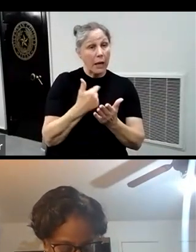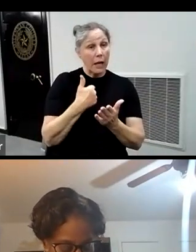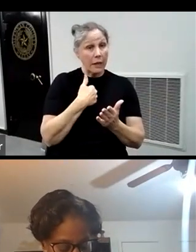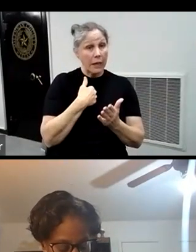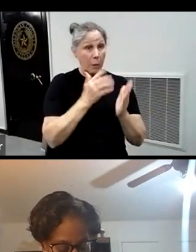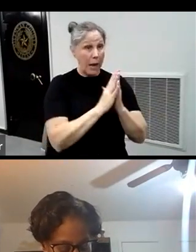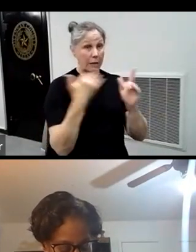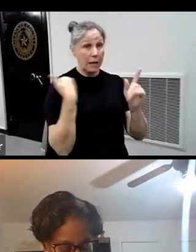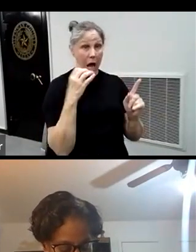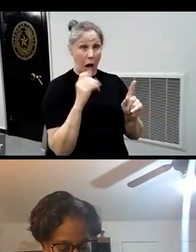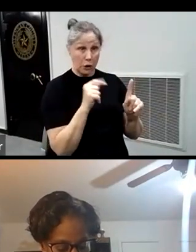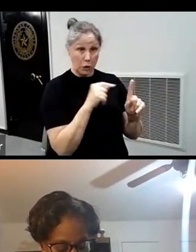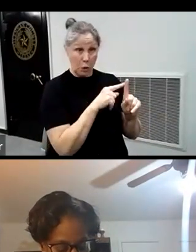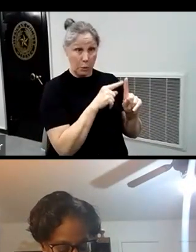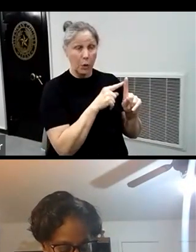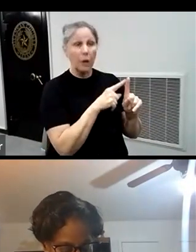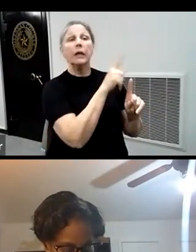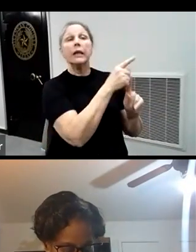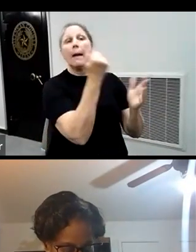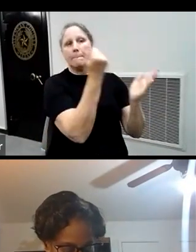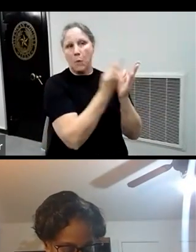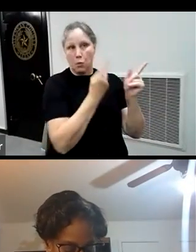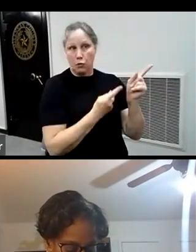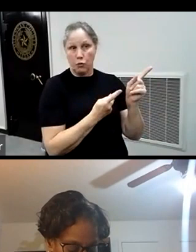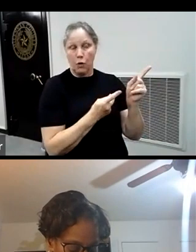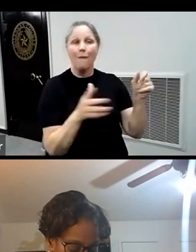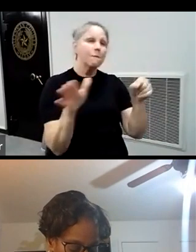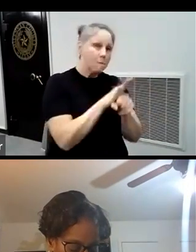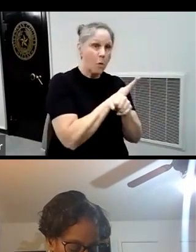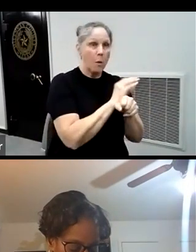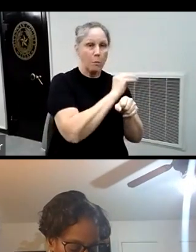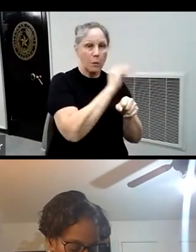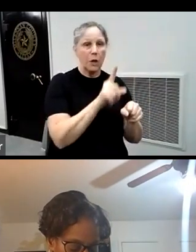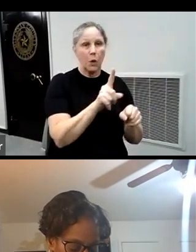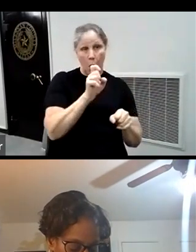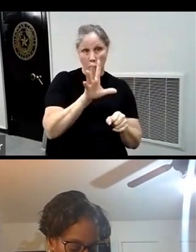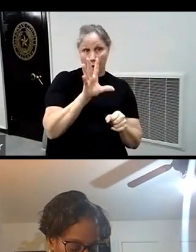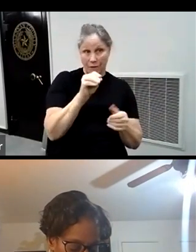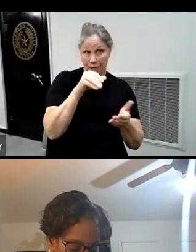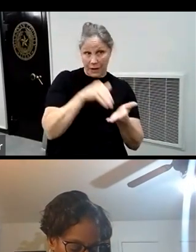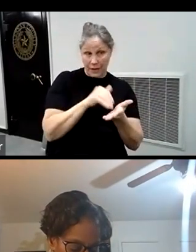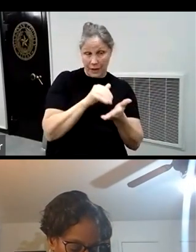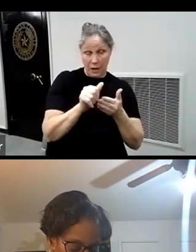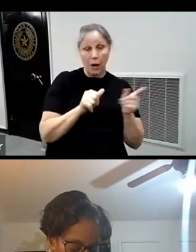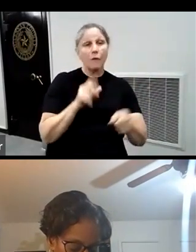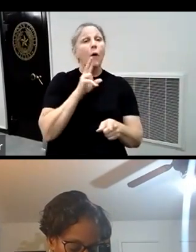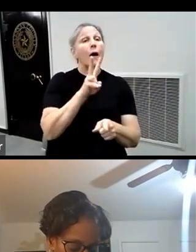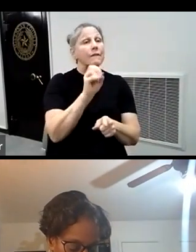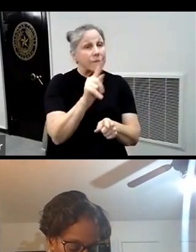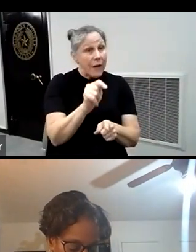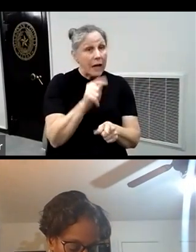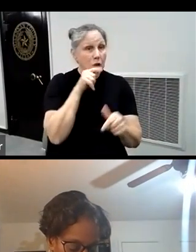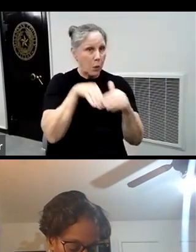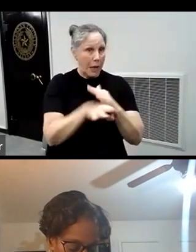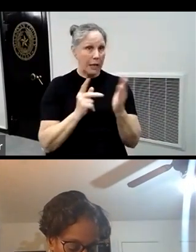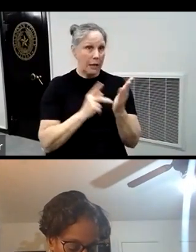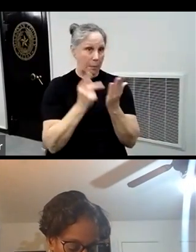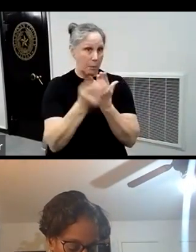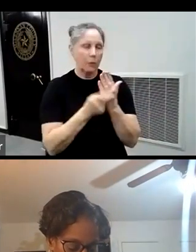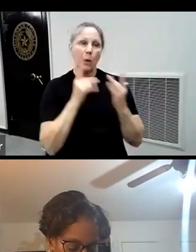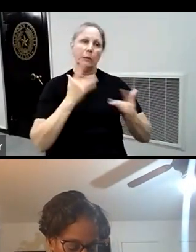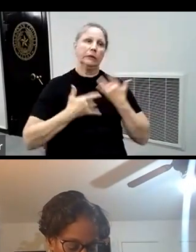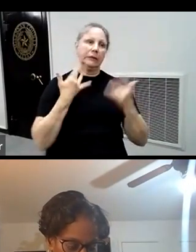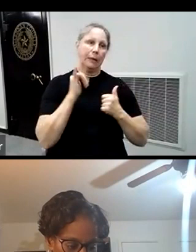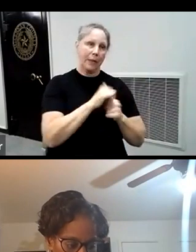October was approved at its full request of $150,000 to support our Veterans Treatment Court. So we're super excited about